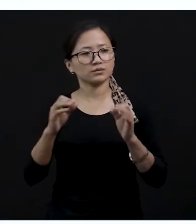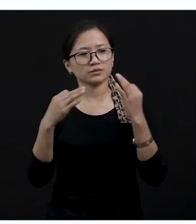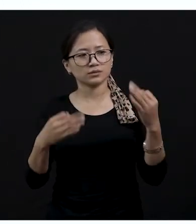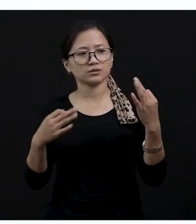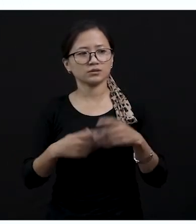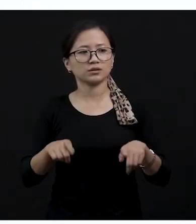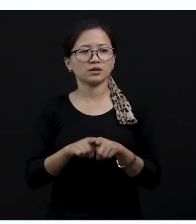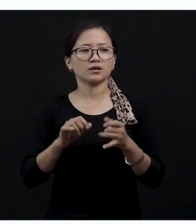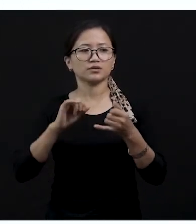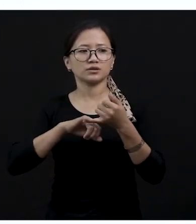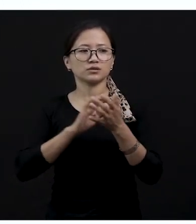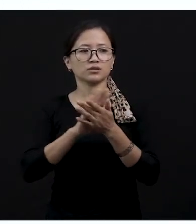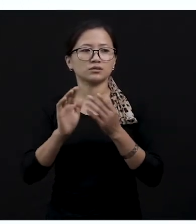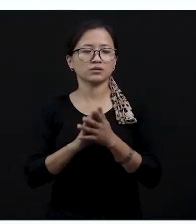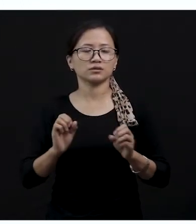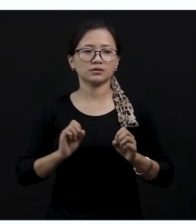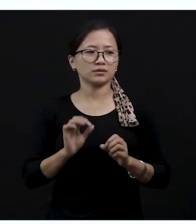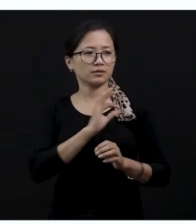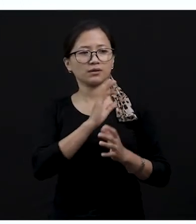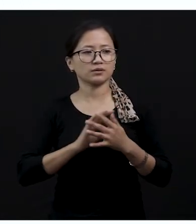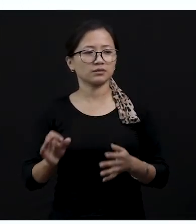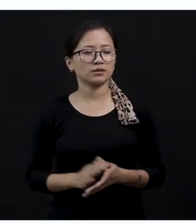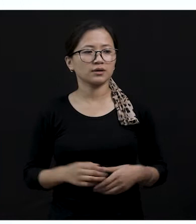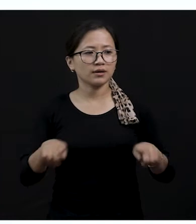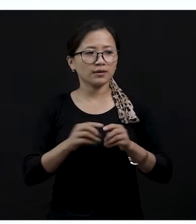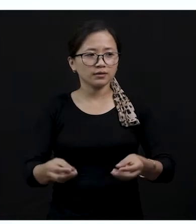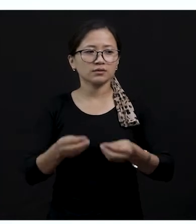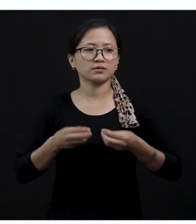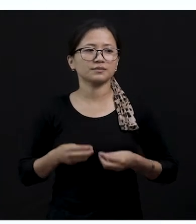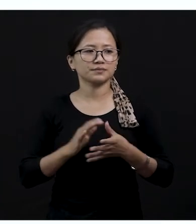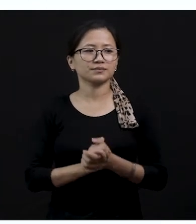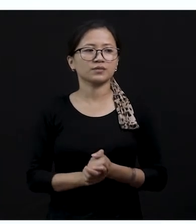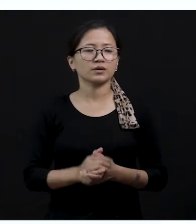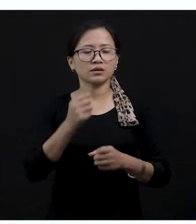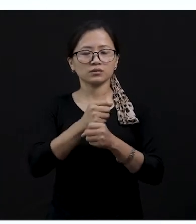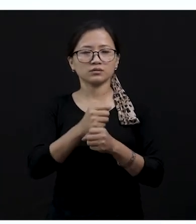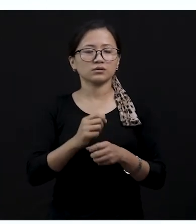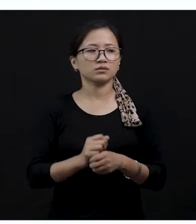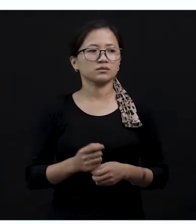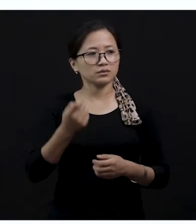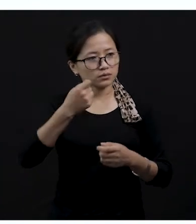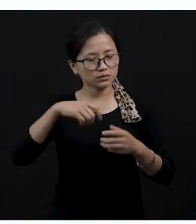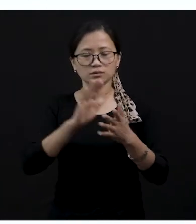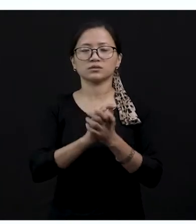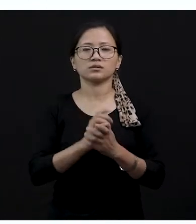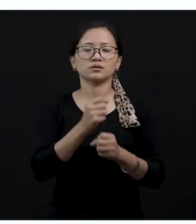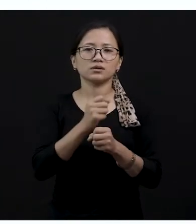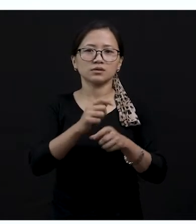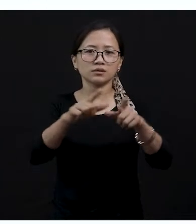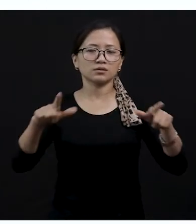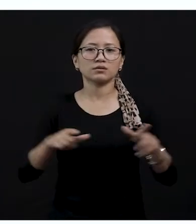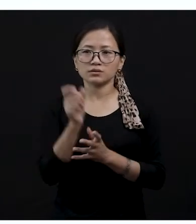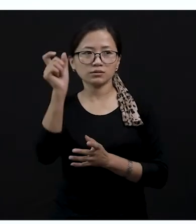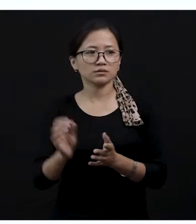oh quick! He's crawling out of the dark woods. Click! Then the gardener